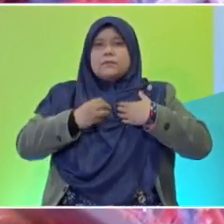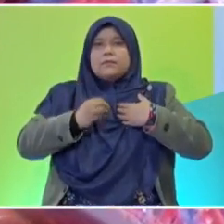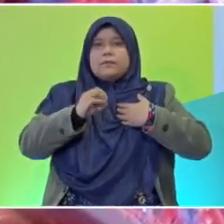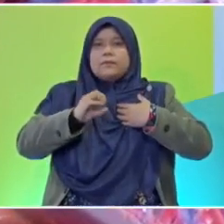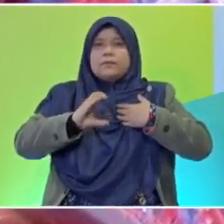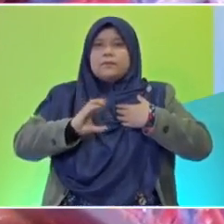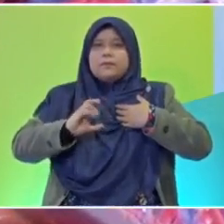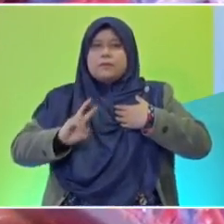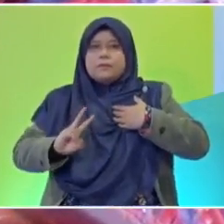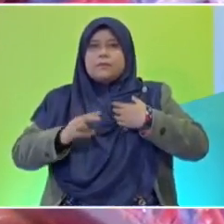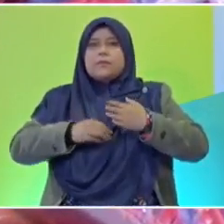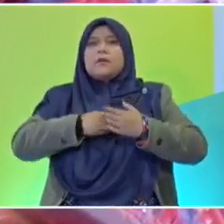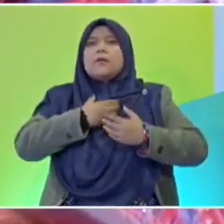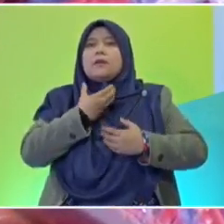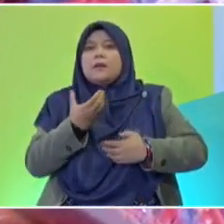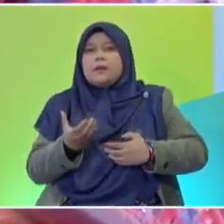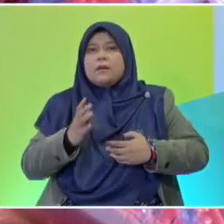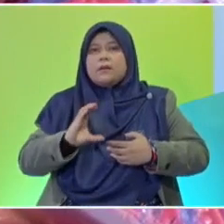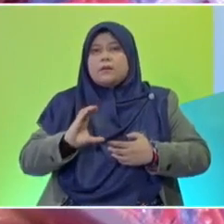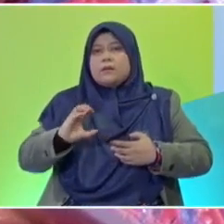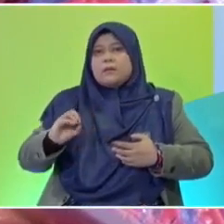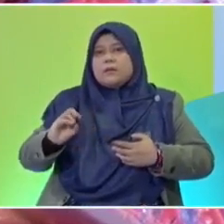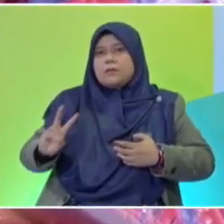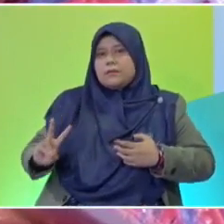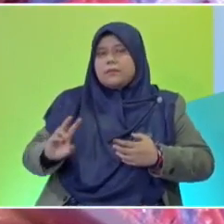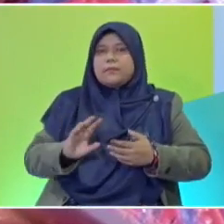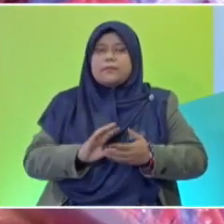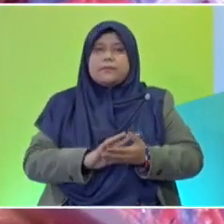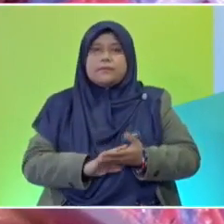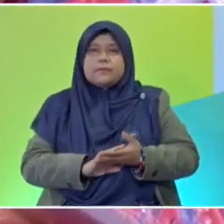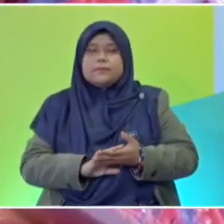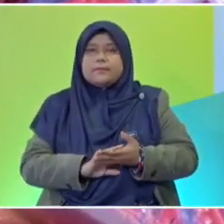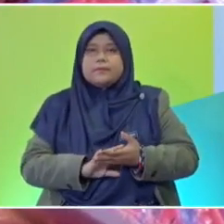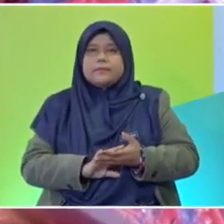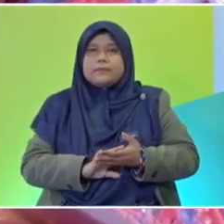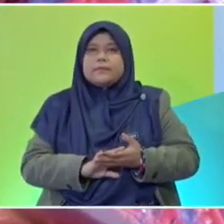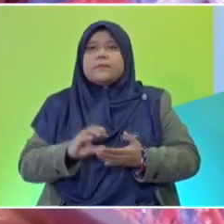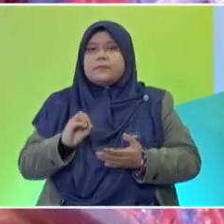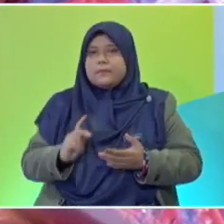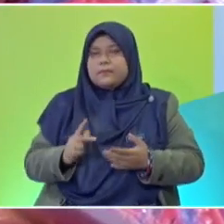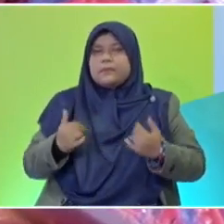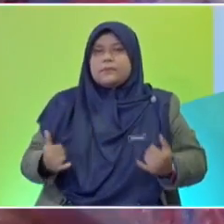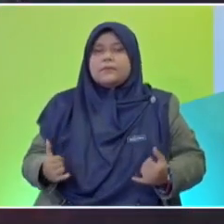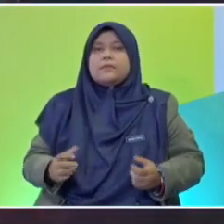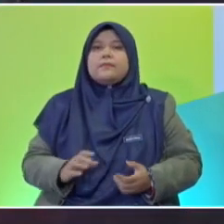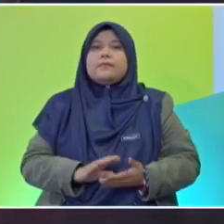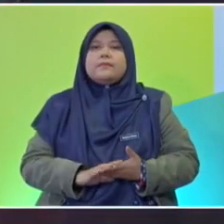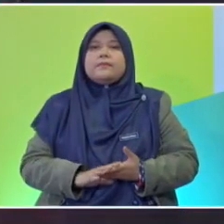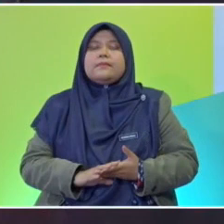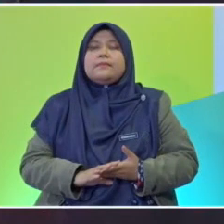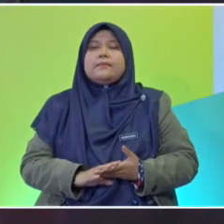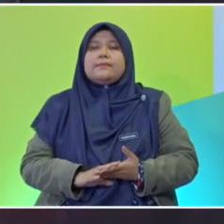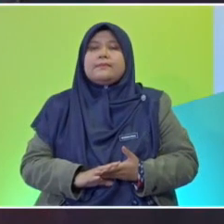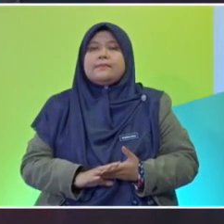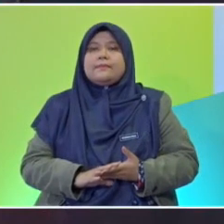and then when we breathe out, the carbon dioxide will be taken out from the lungs. Yeah. Okay, so now Chris. Yes, teacher.